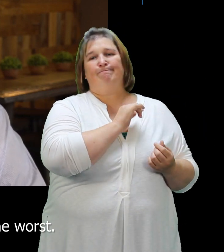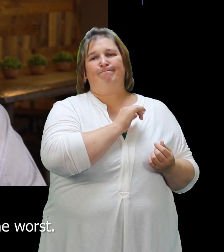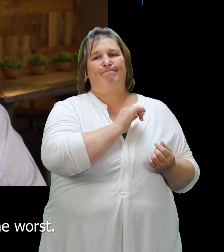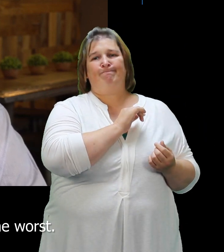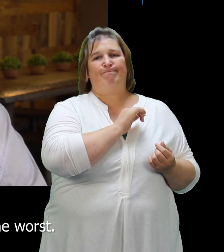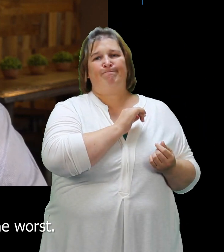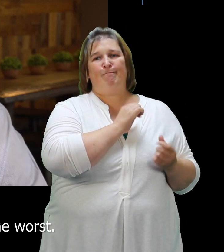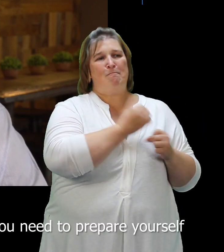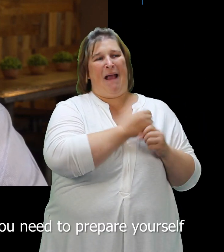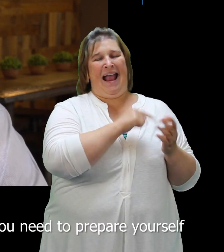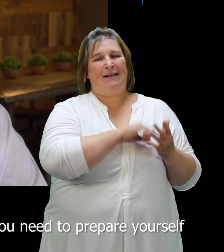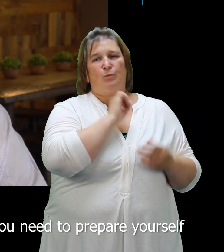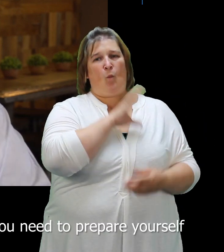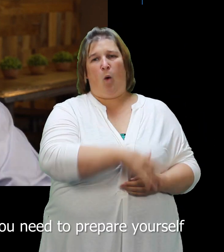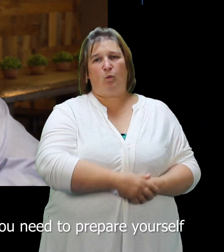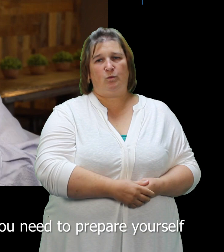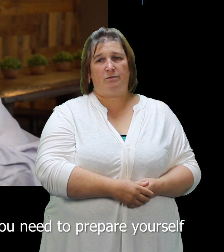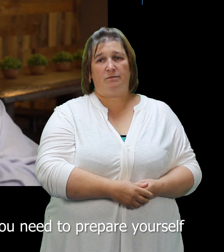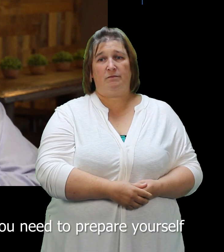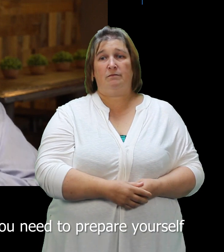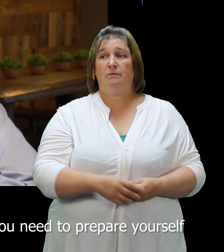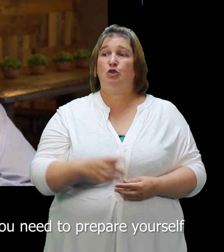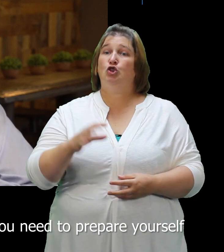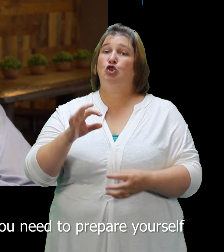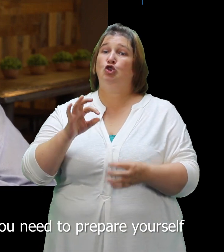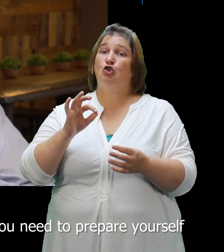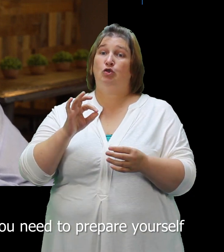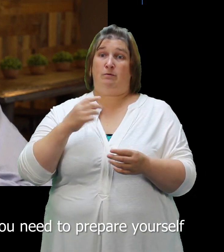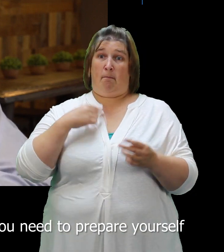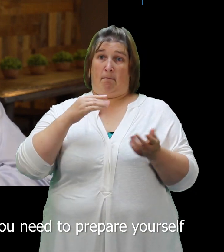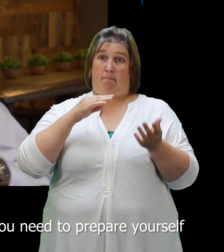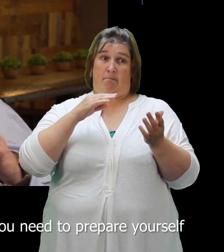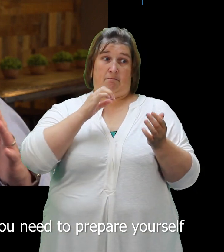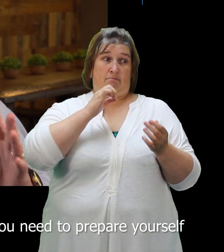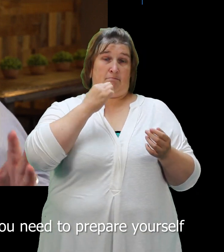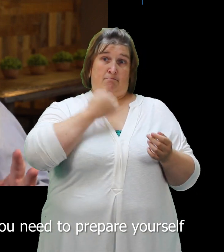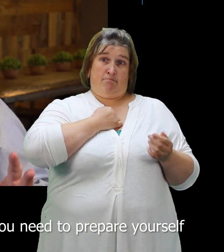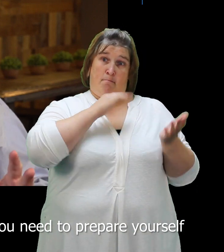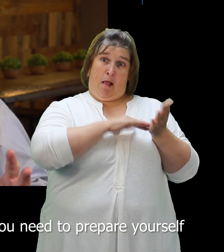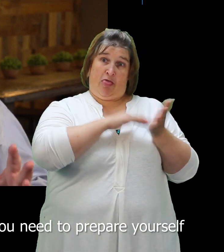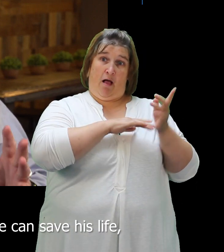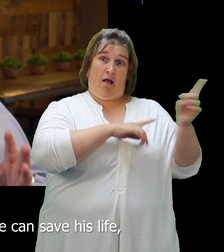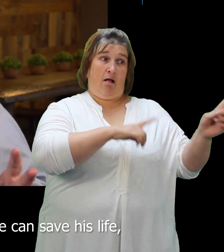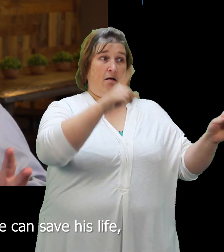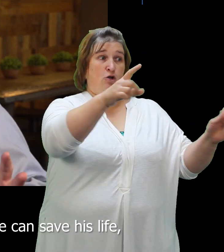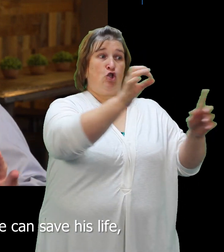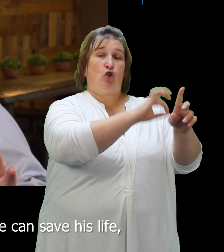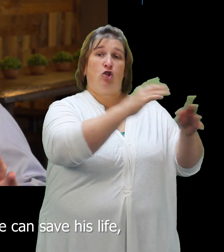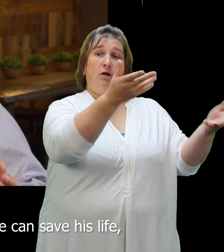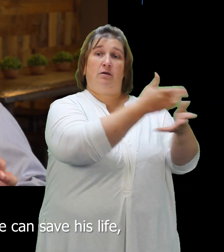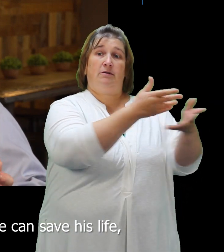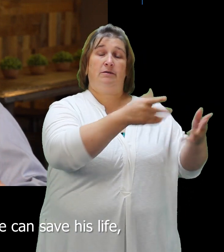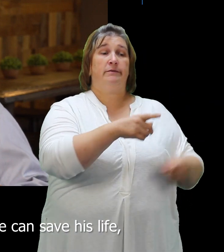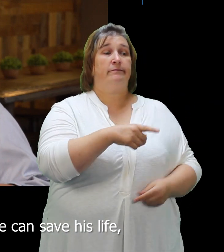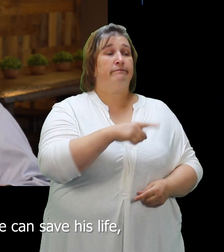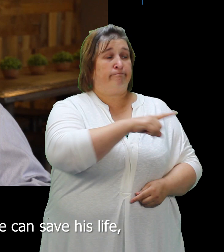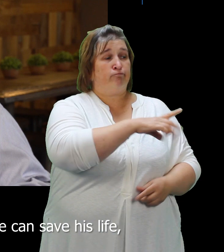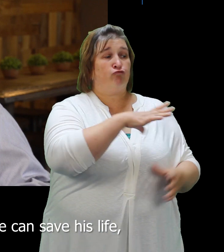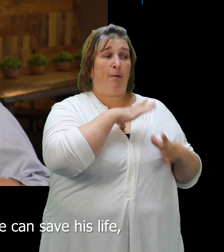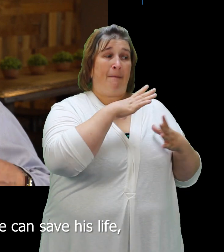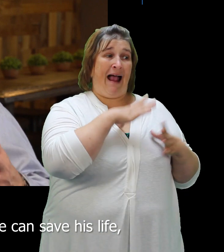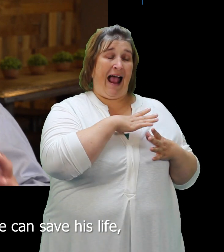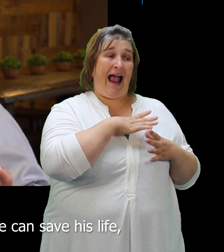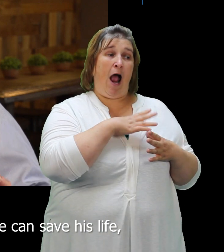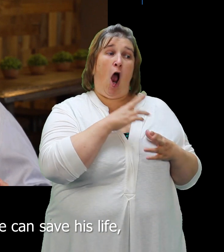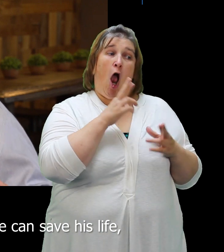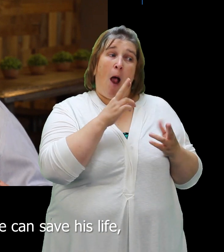worst. And one doctor said to my mother, Mrs. Miller, you need to prepare yourself because your husband is going to,